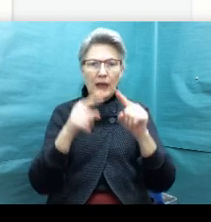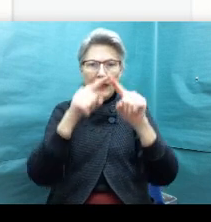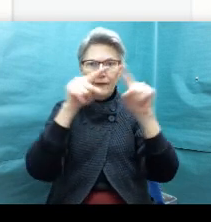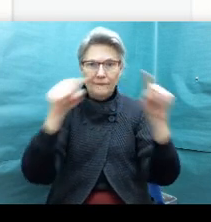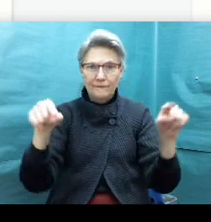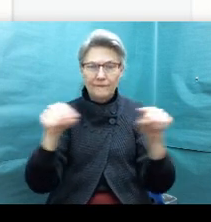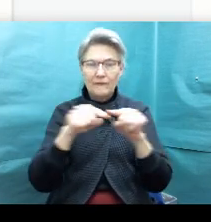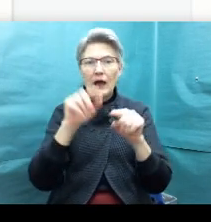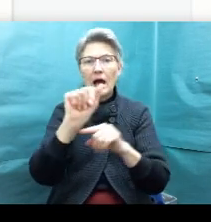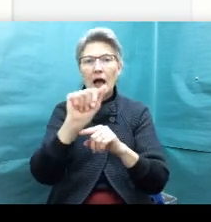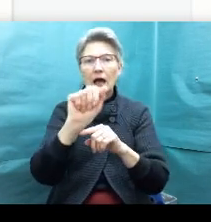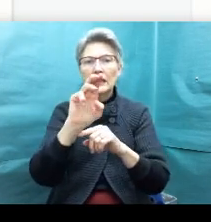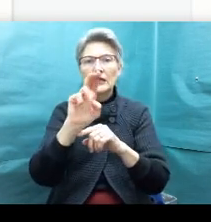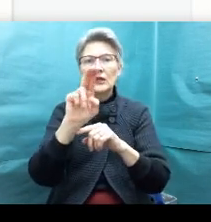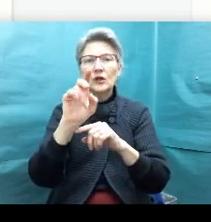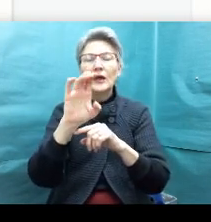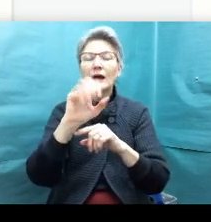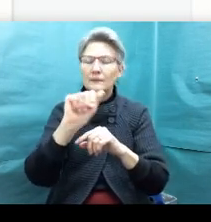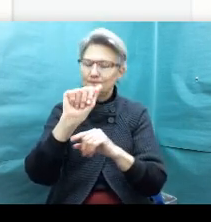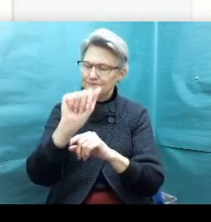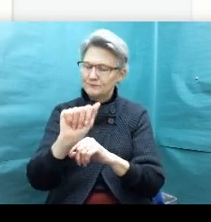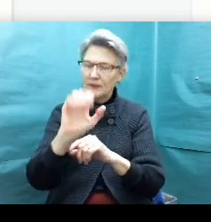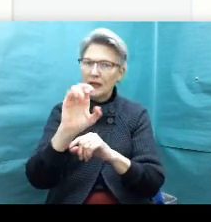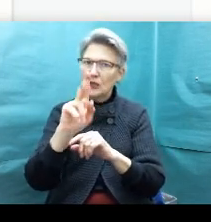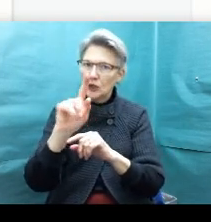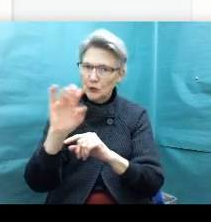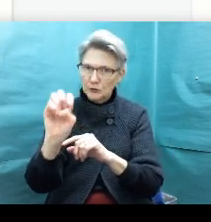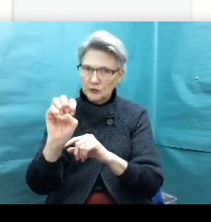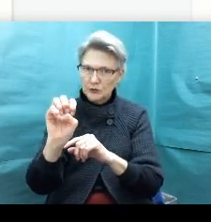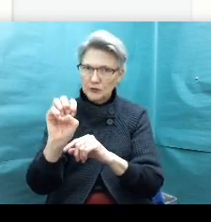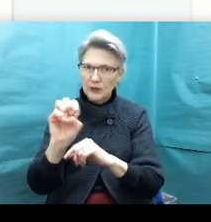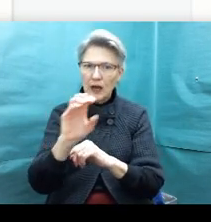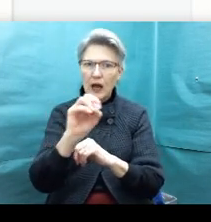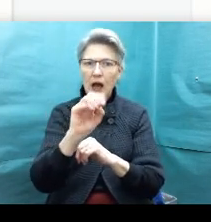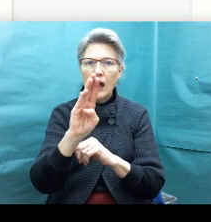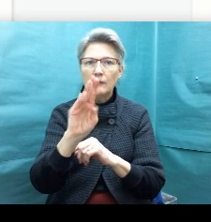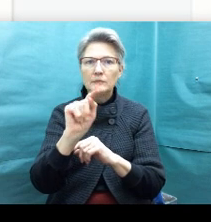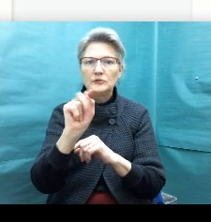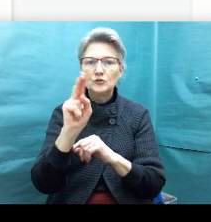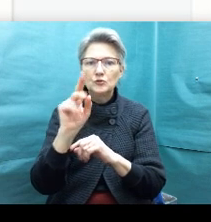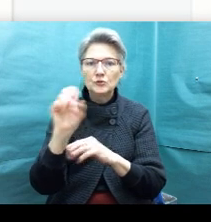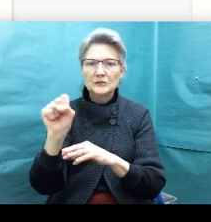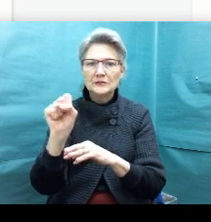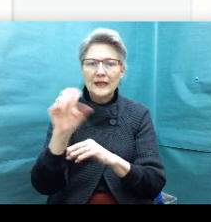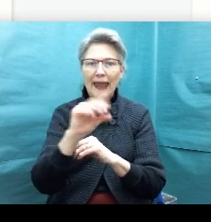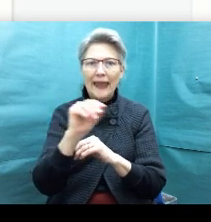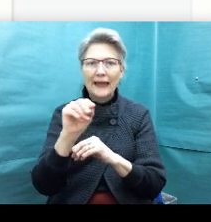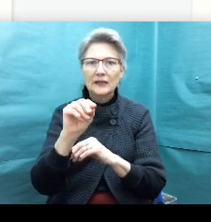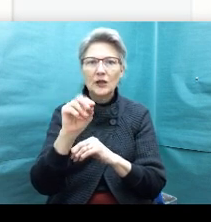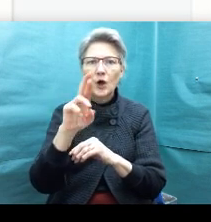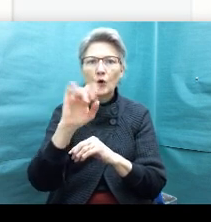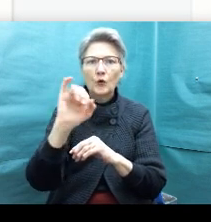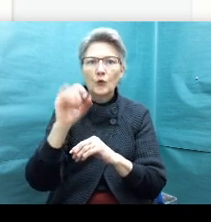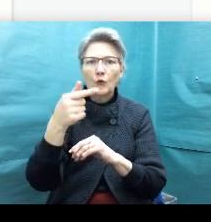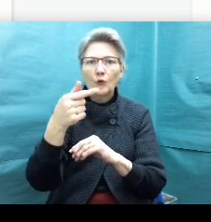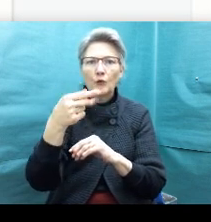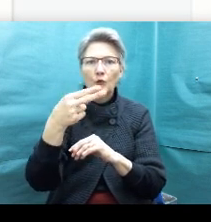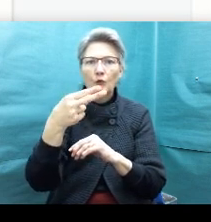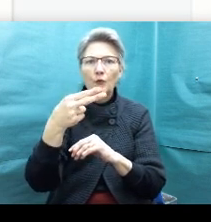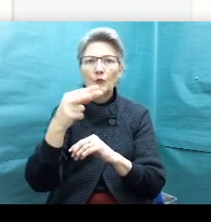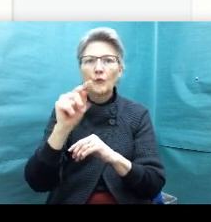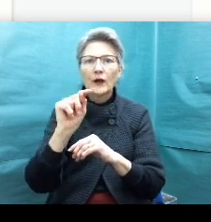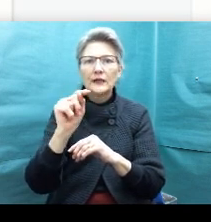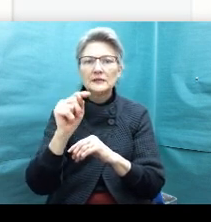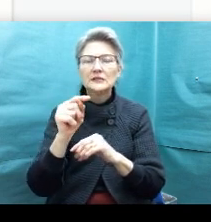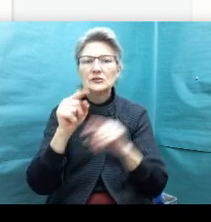triangles. I want you to read the definition of each of those and think about, what do those triangles look like? What does that mean? Because in a minute,